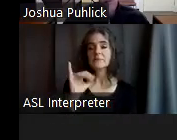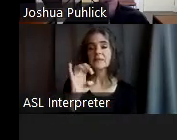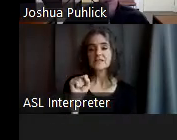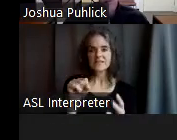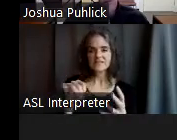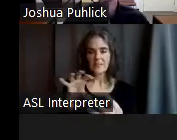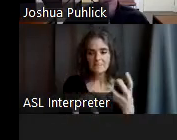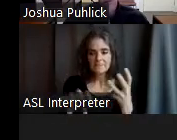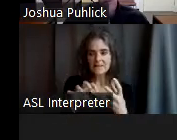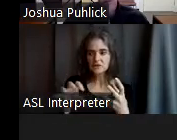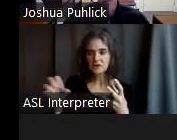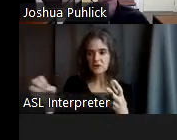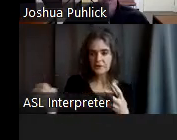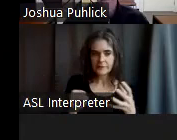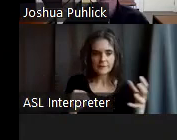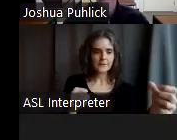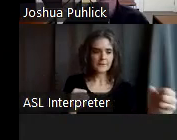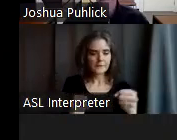important as well.